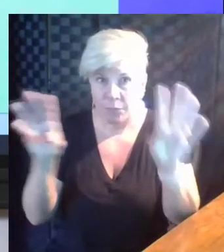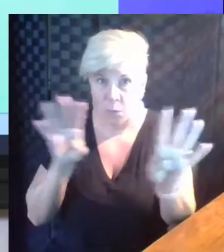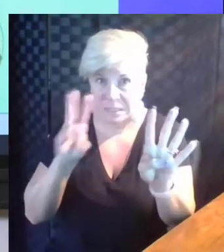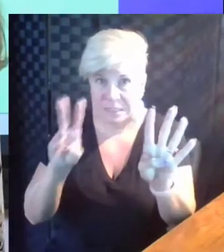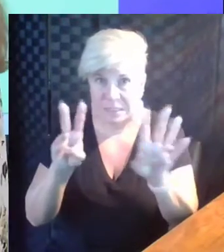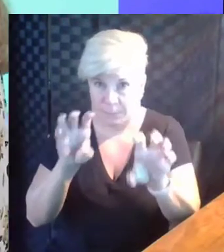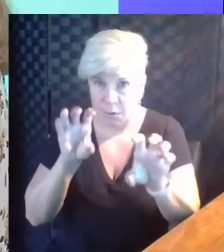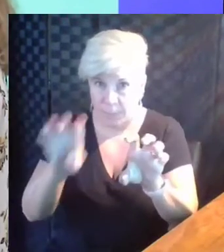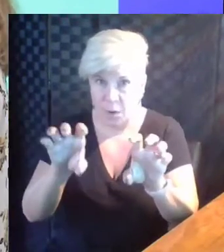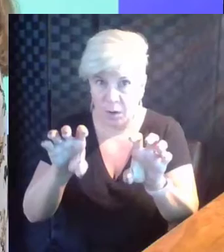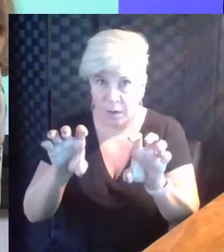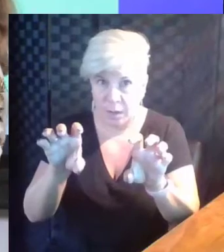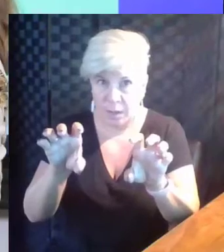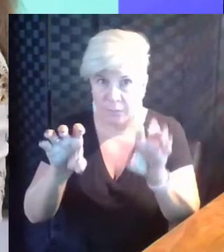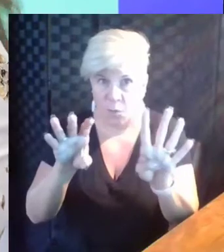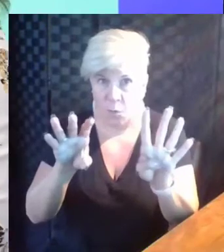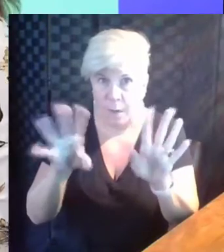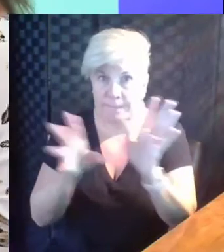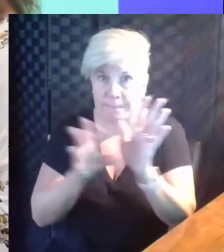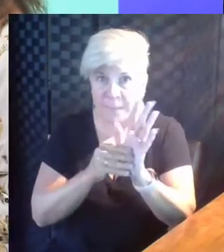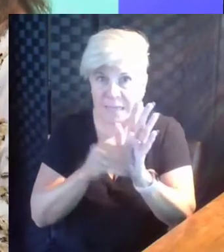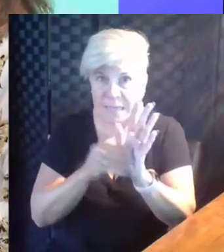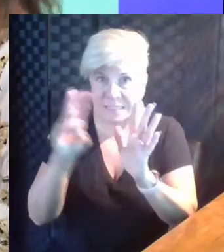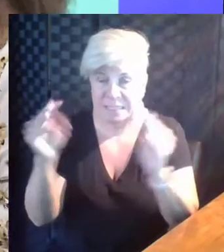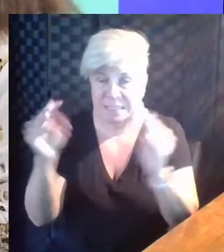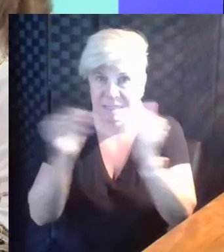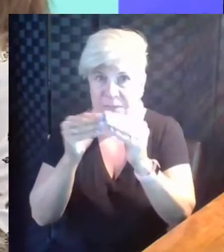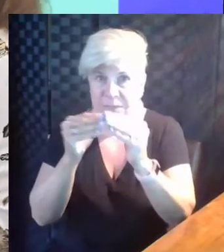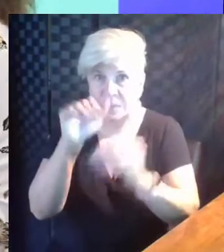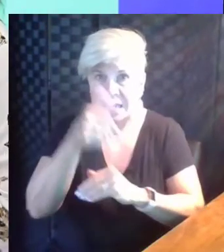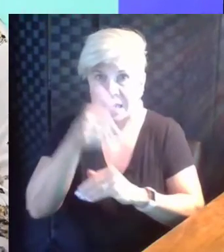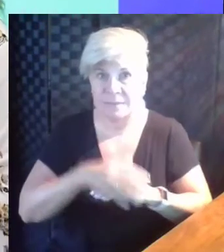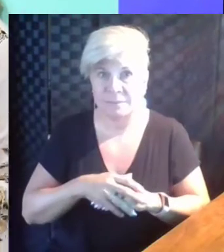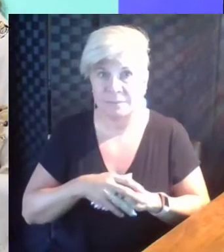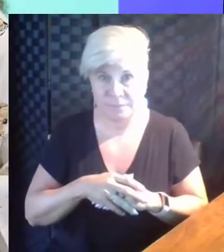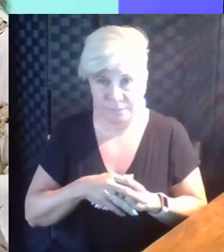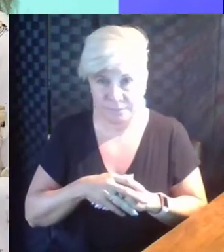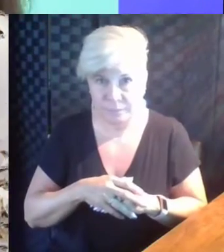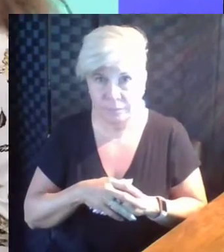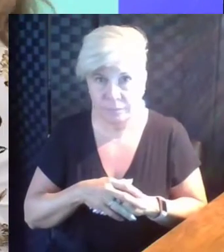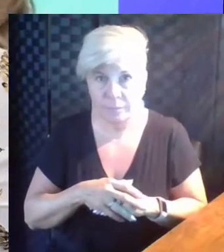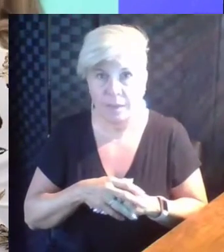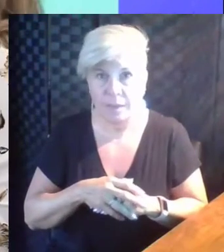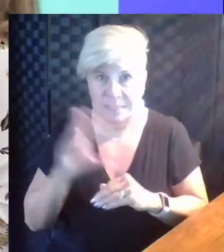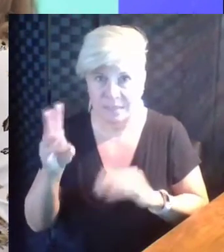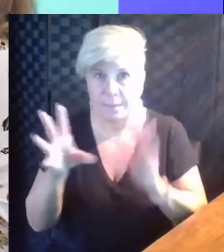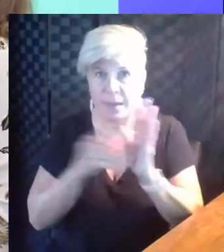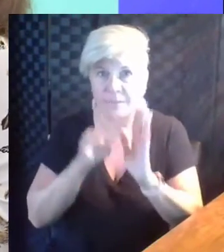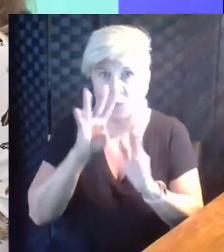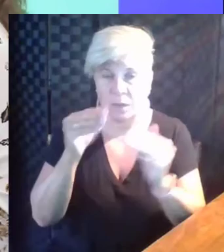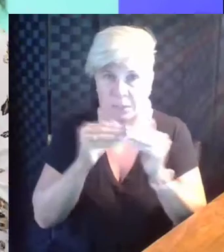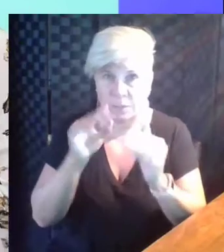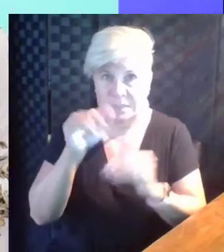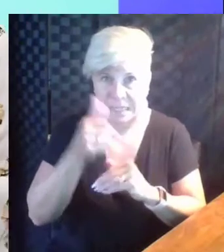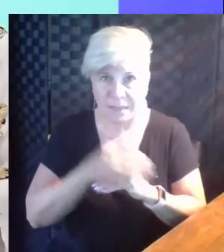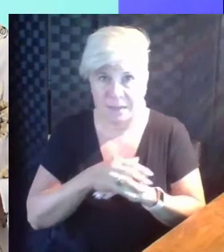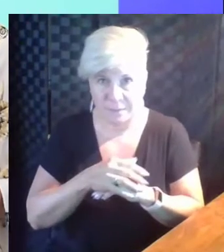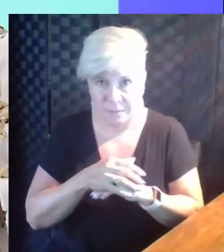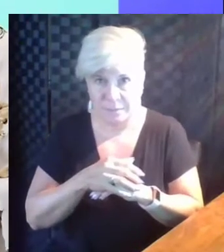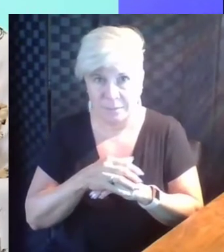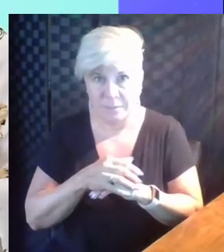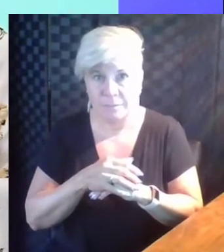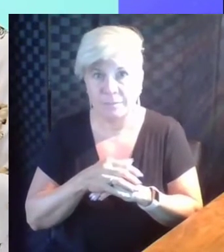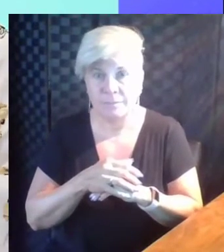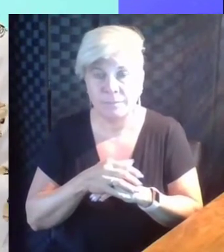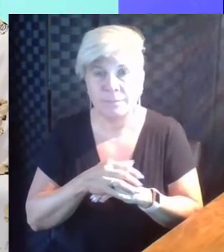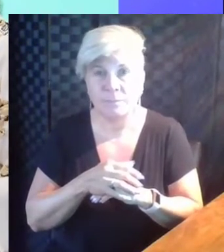right here. So we could say 4 plus 6 equals 10. Or 6 plus 4 equals 10, just like